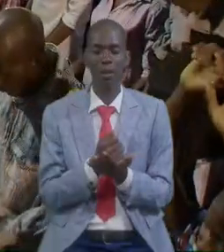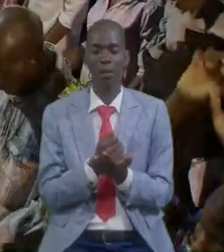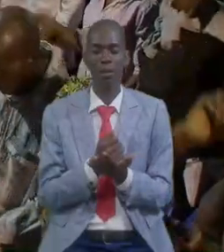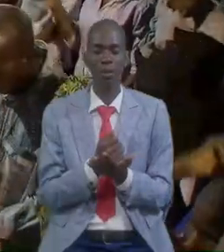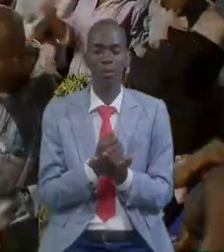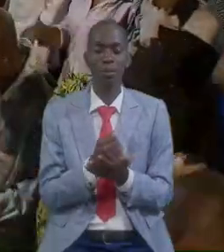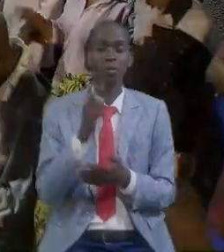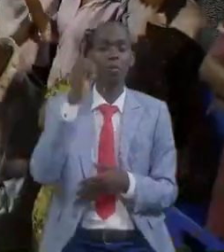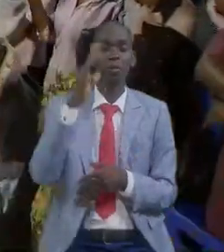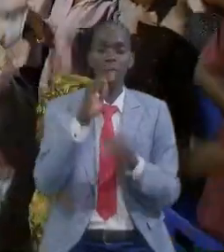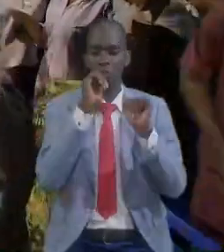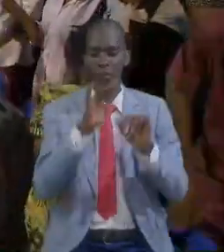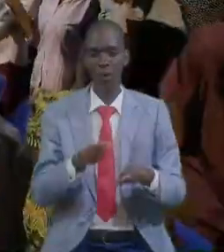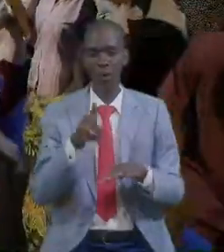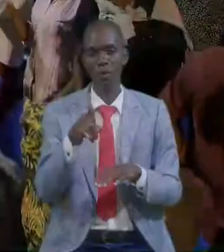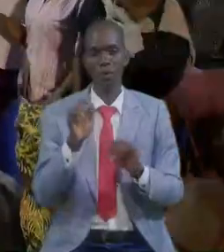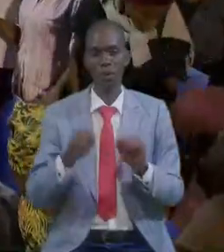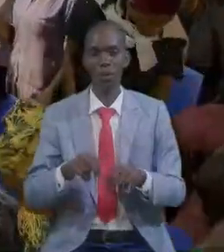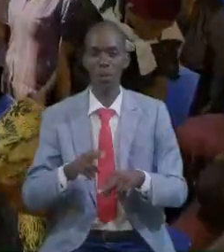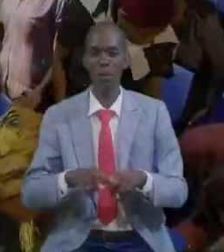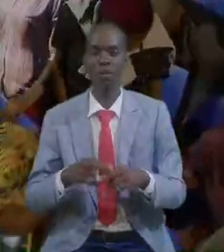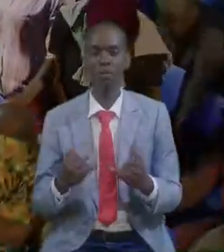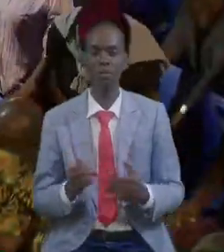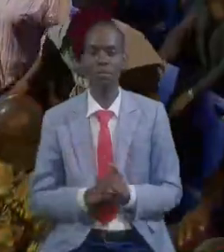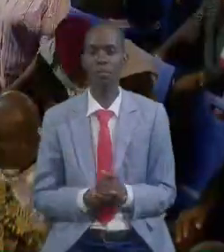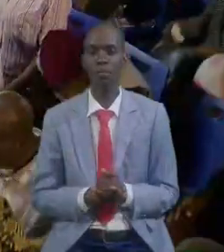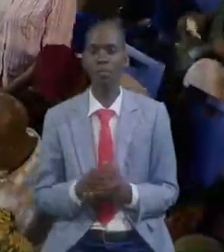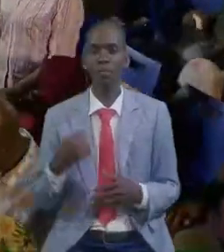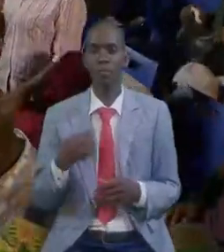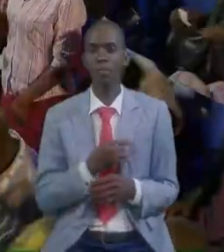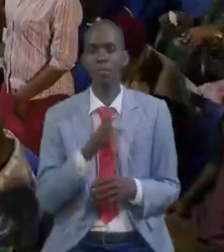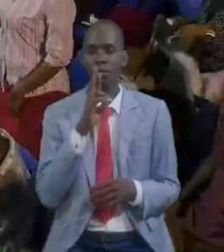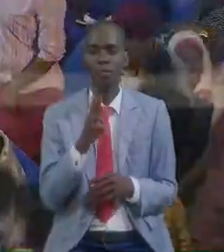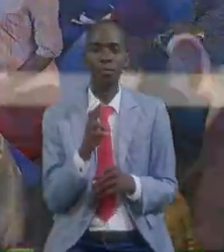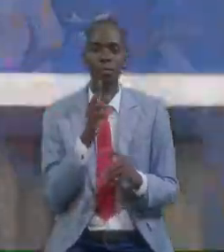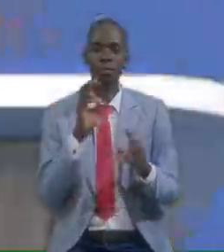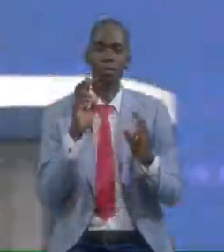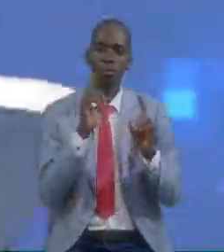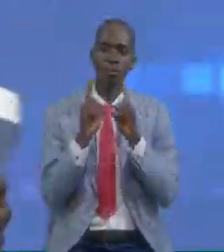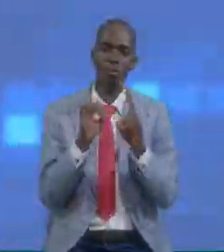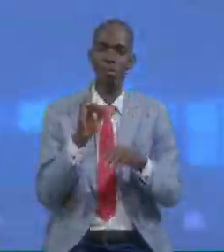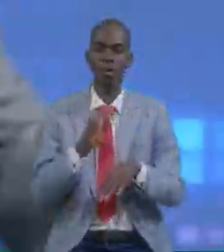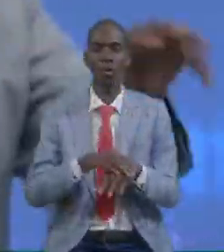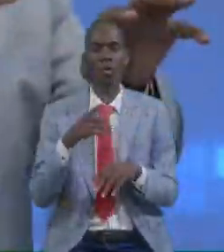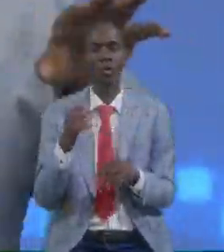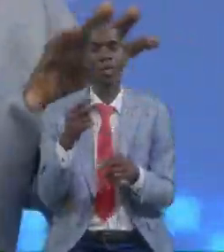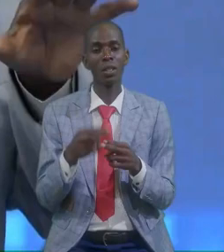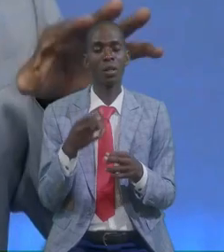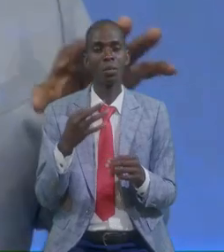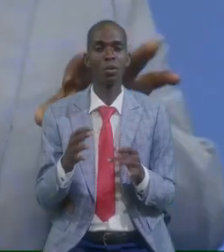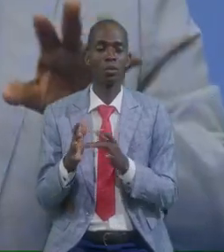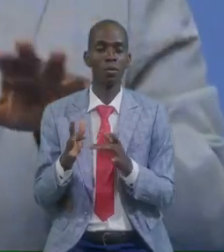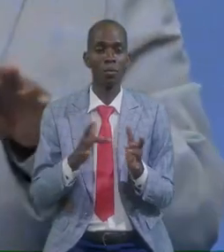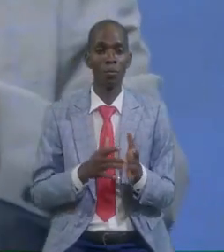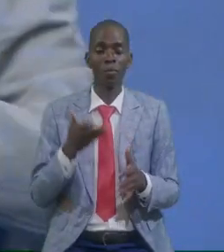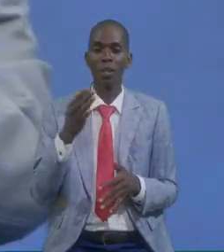God bless you. You can sit down today. We're talking on the name of Jesus. There is